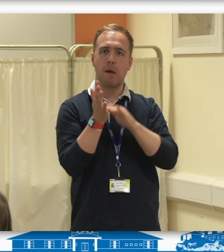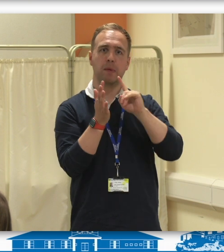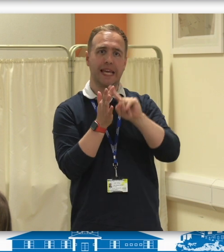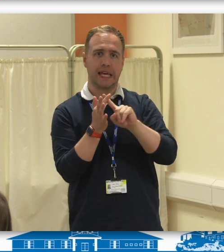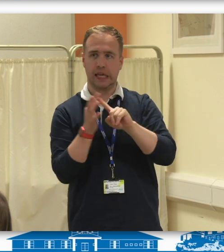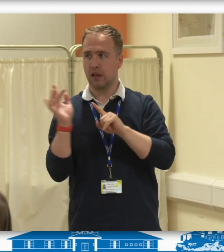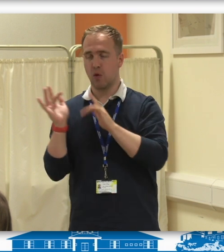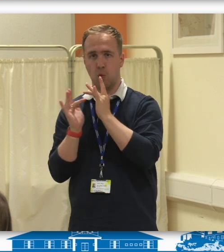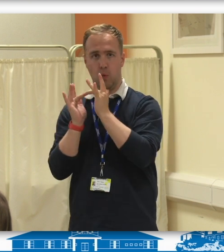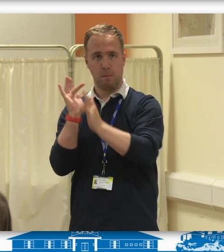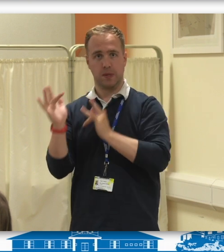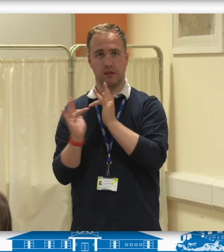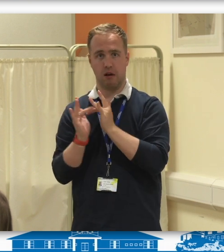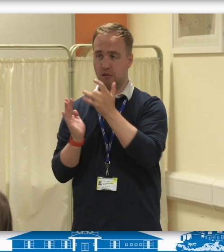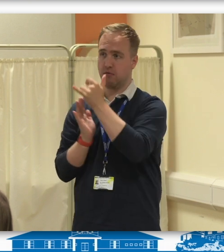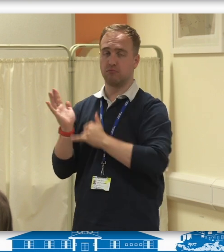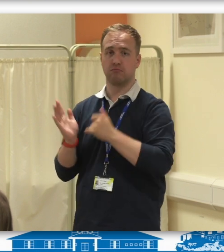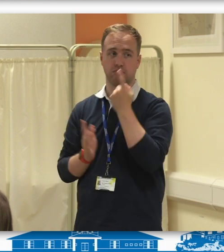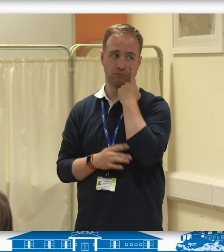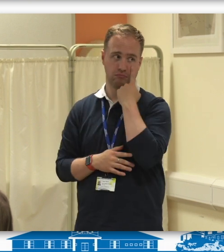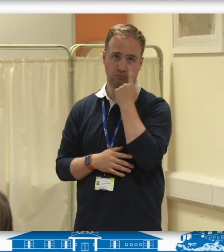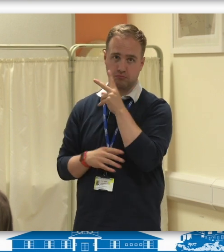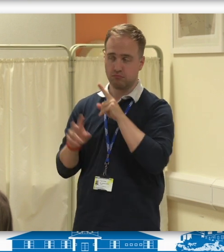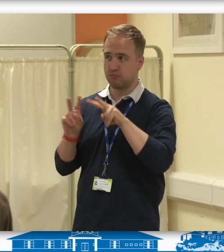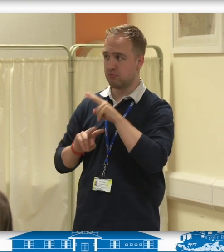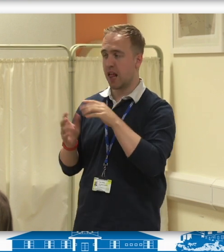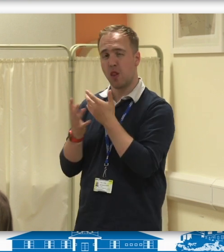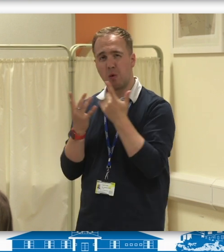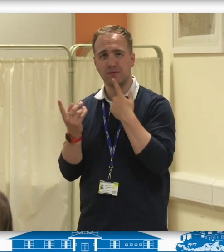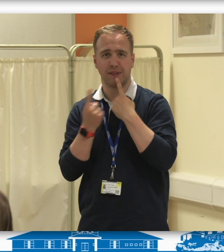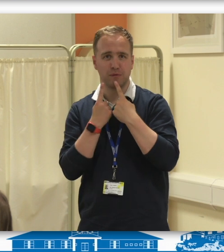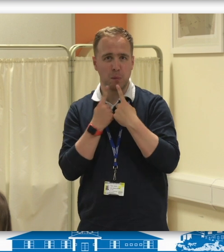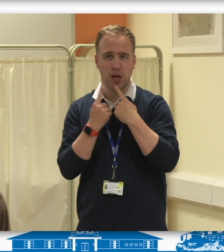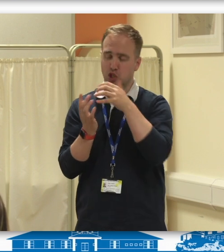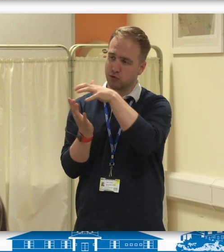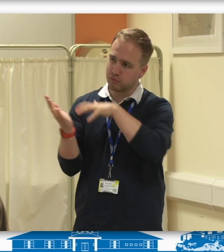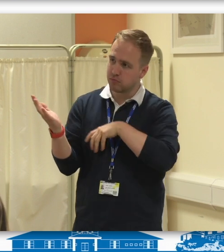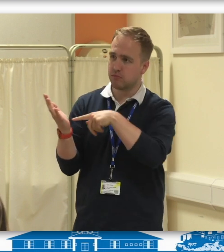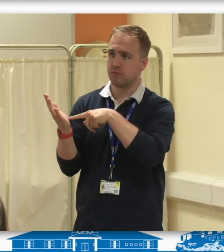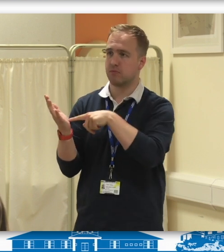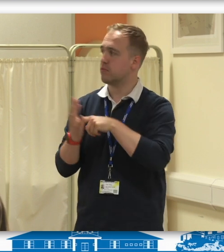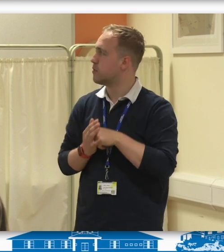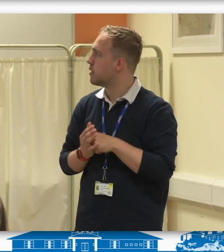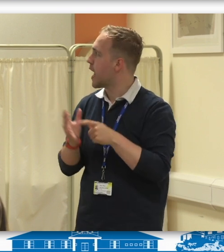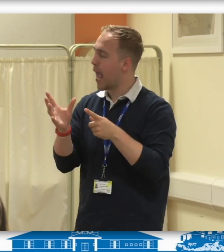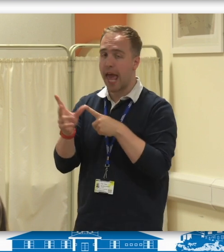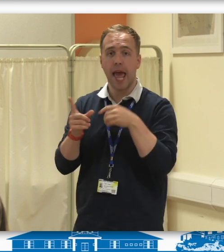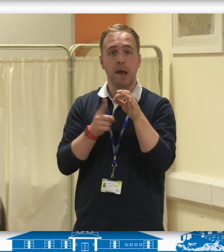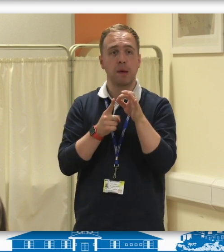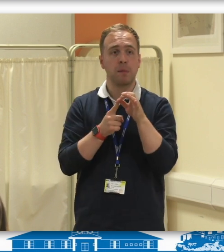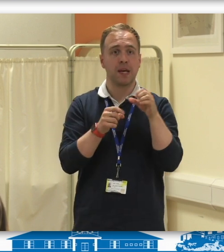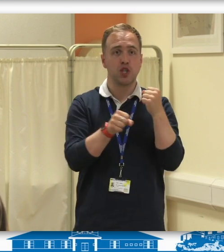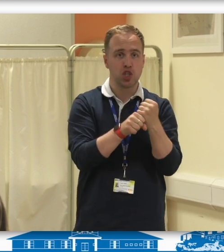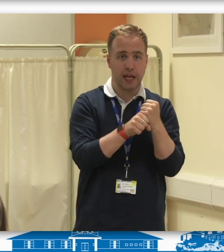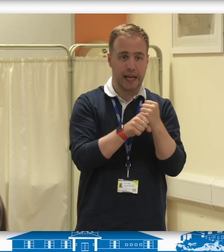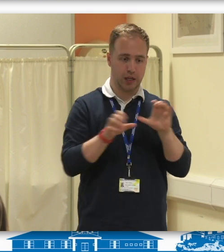It's a way of raising your voice, and there's lots of information there. The APPG is a cross-party